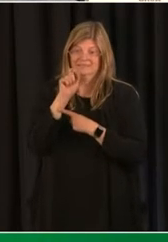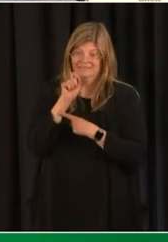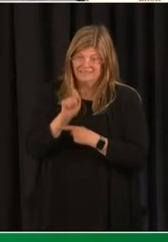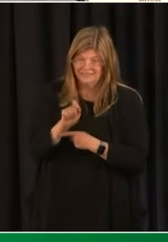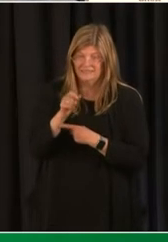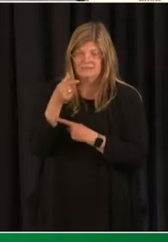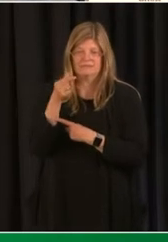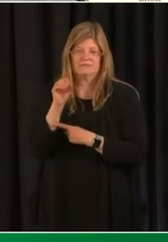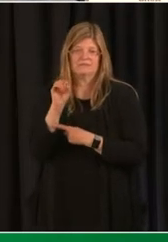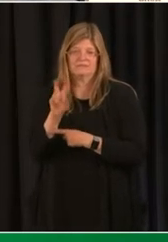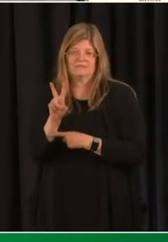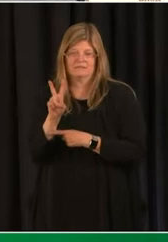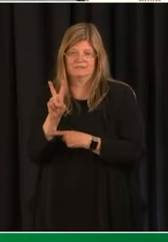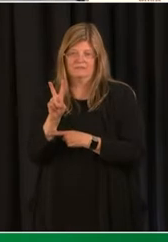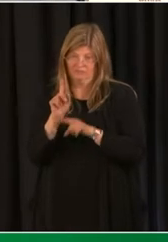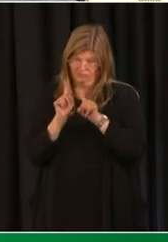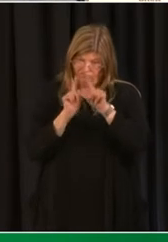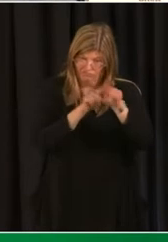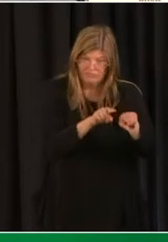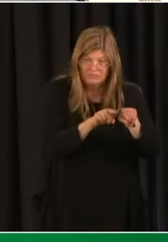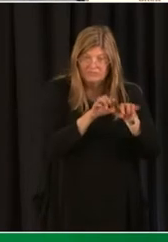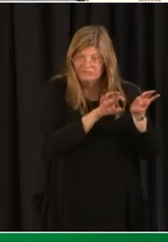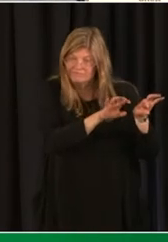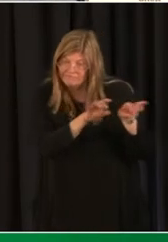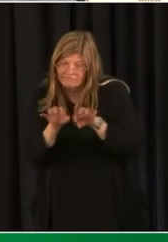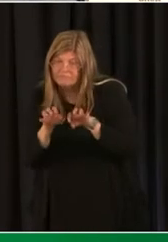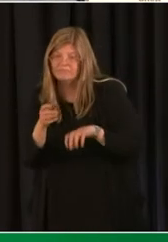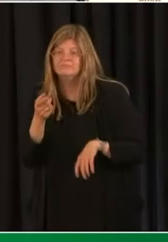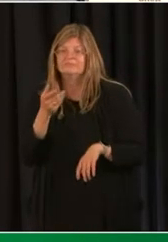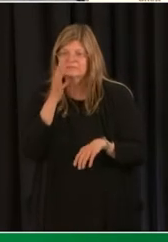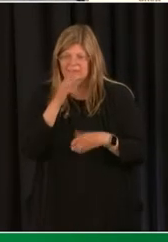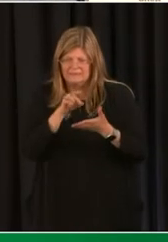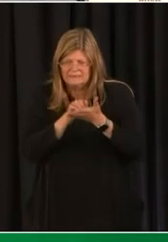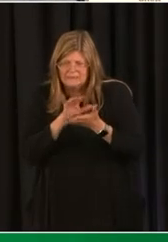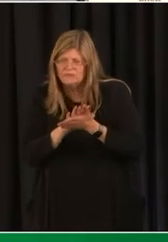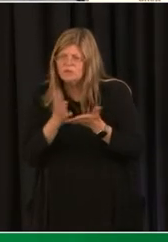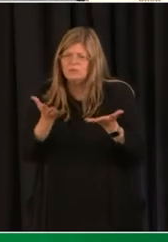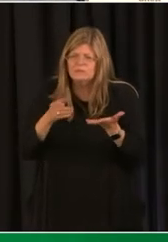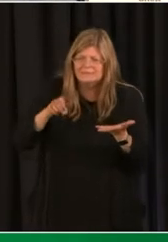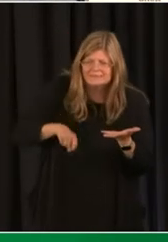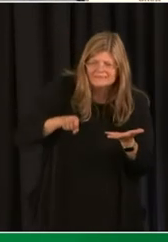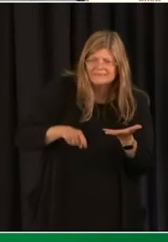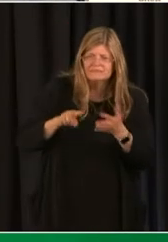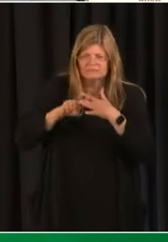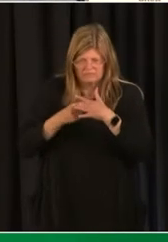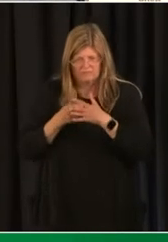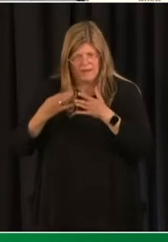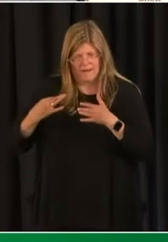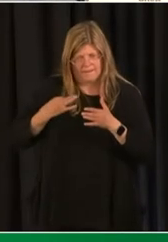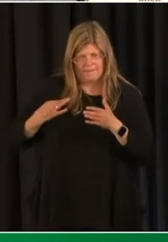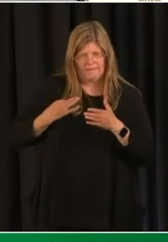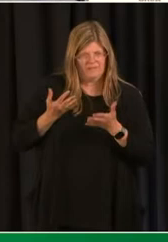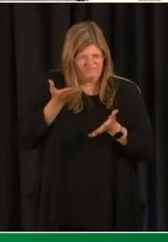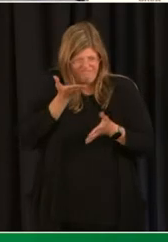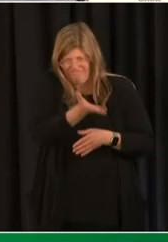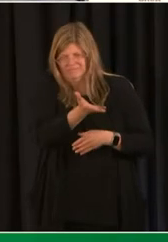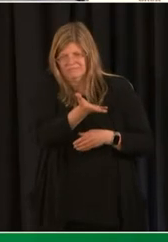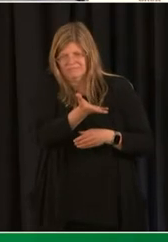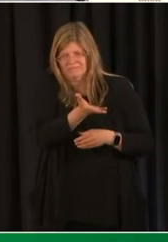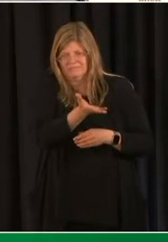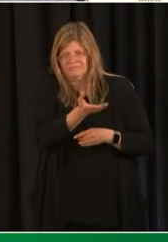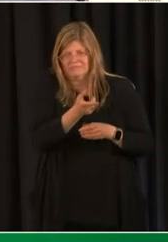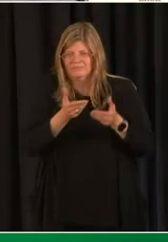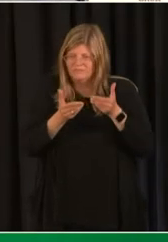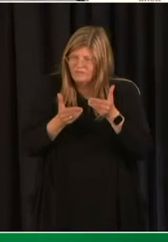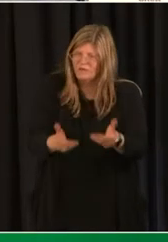stay.dc.gov. And if you go to that website, there's information about what documentation do you need, and you can start your application right there. I'm thrilled to